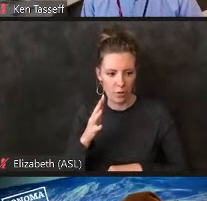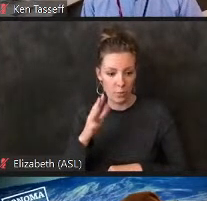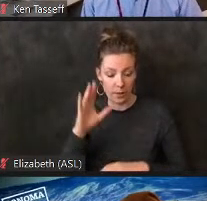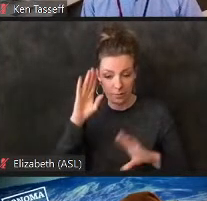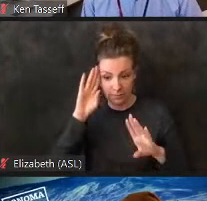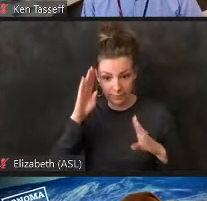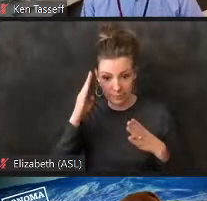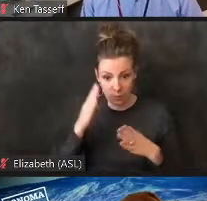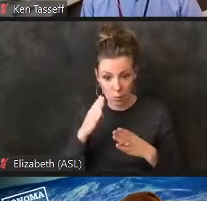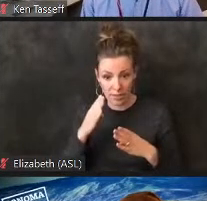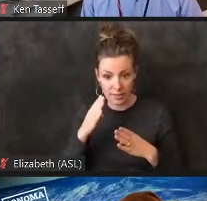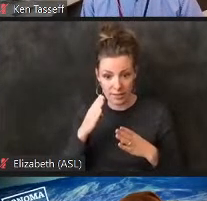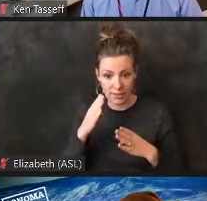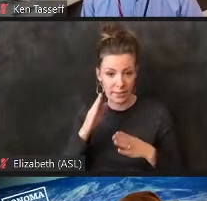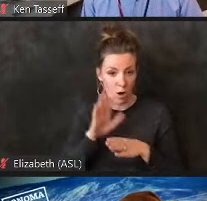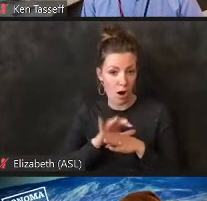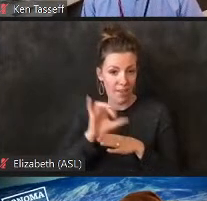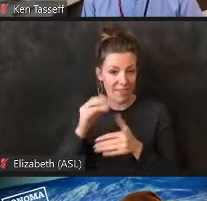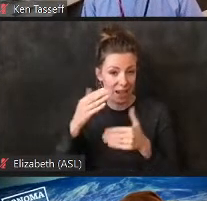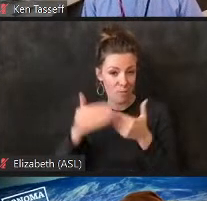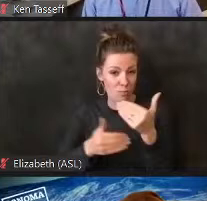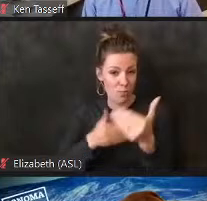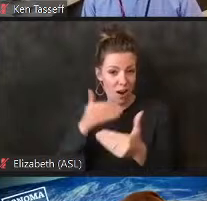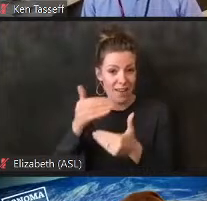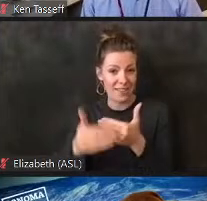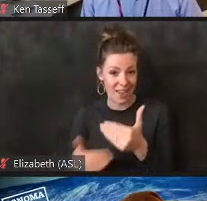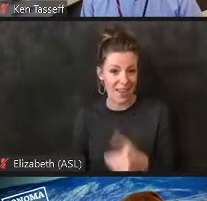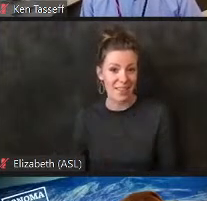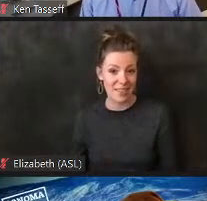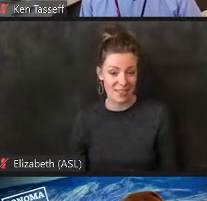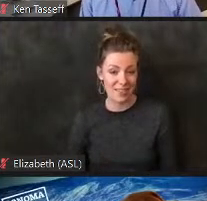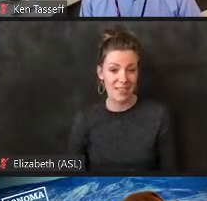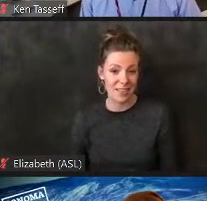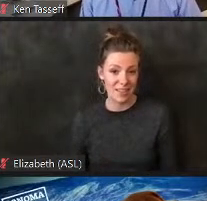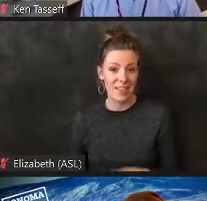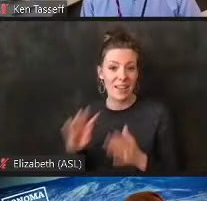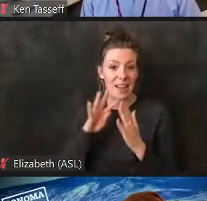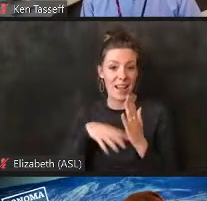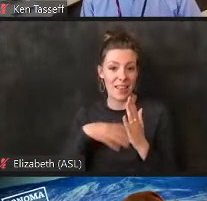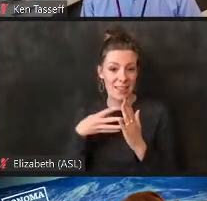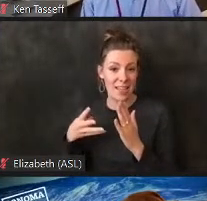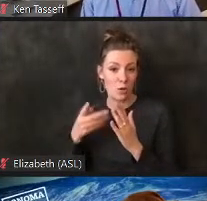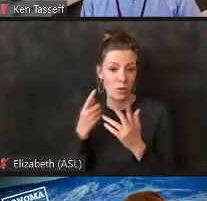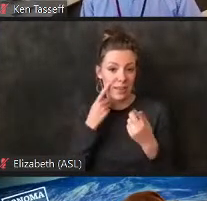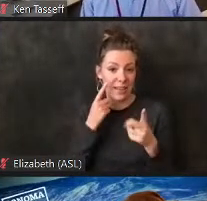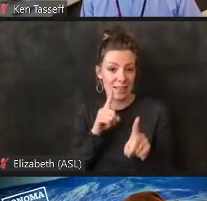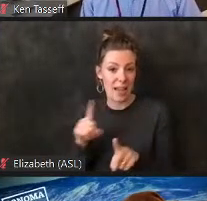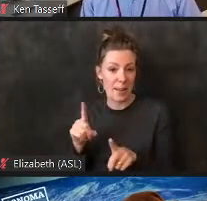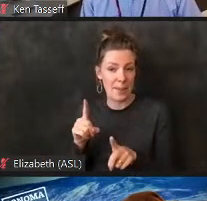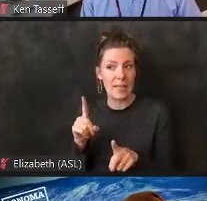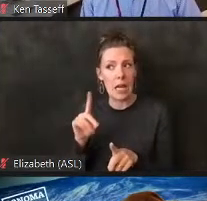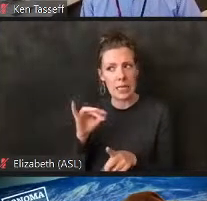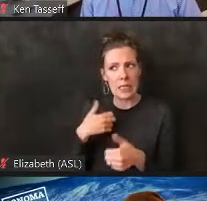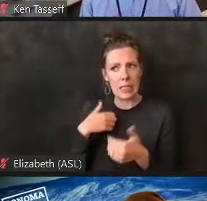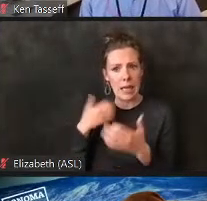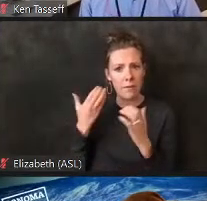to that process and the scheduling that's taking place. I did have a chance to